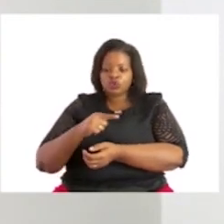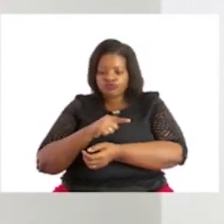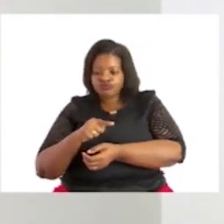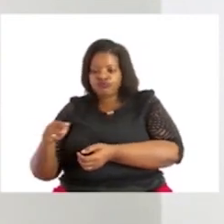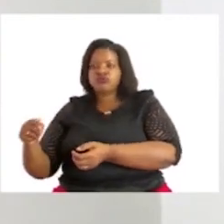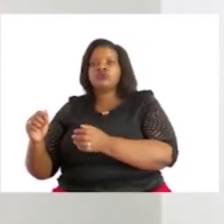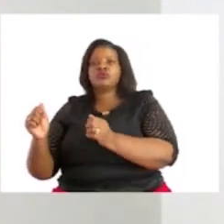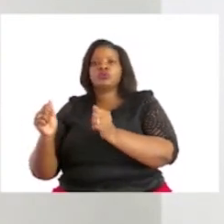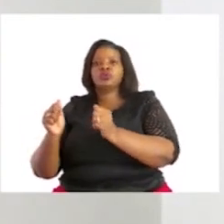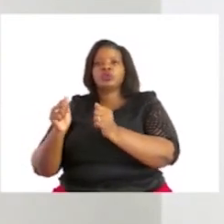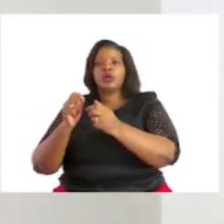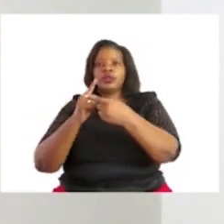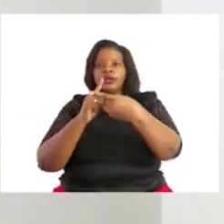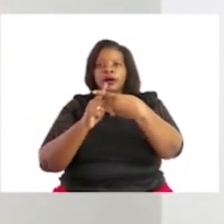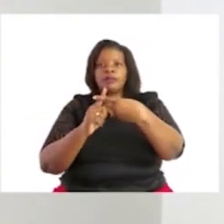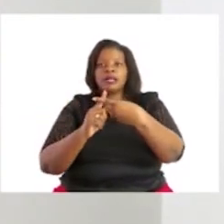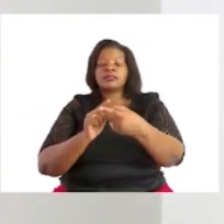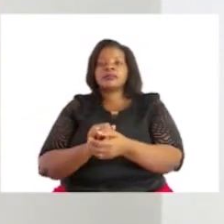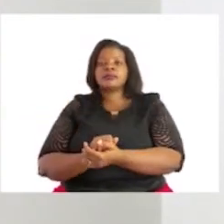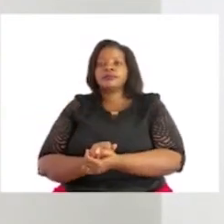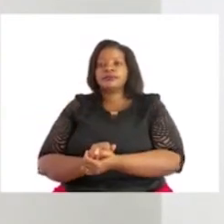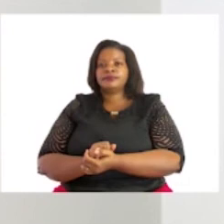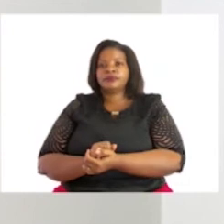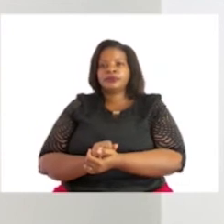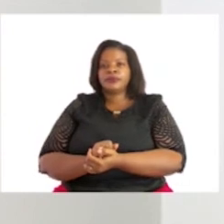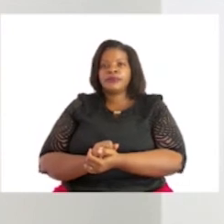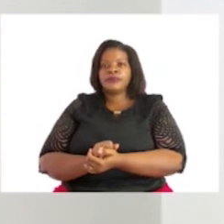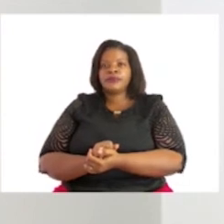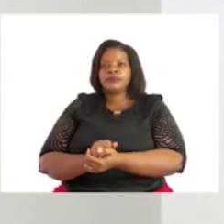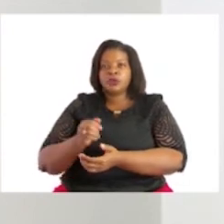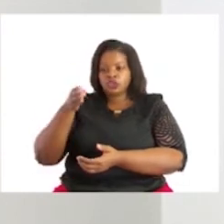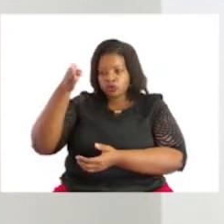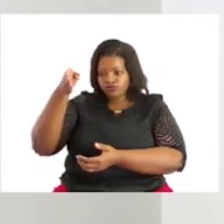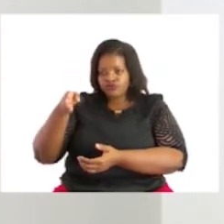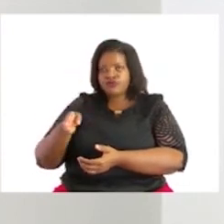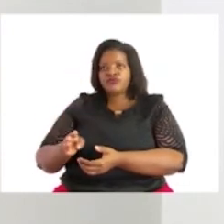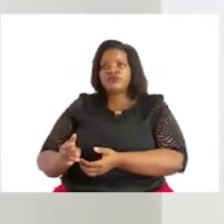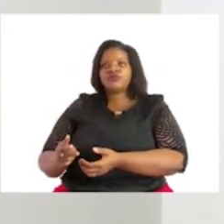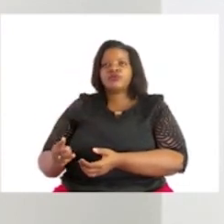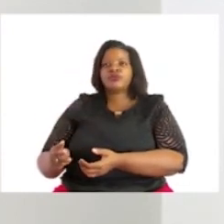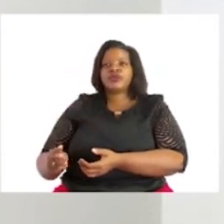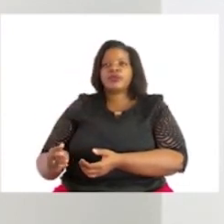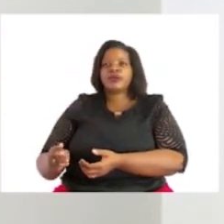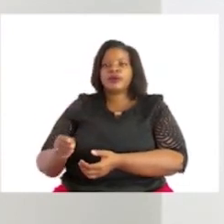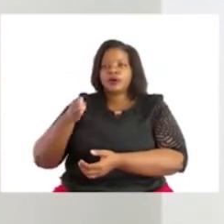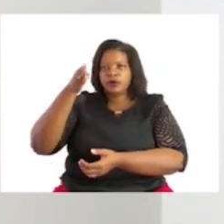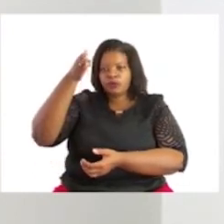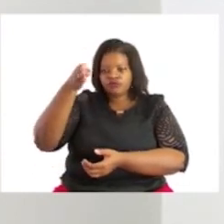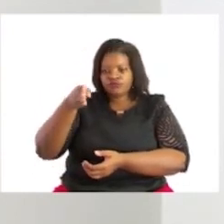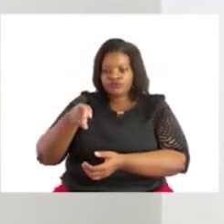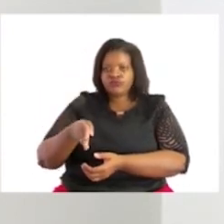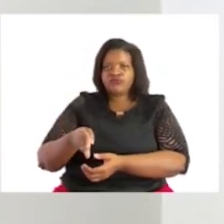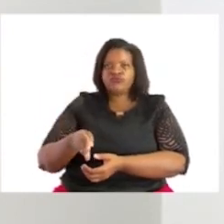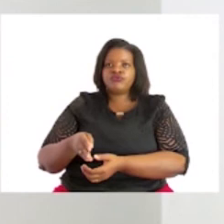line, and I have my addition here. If you add all these numbers, I'll get a 3. If you